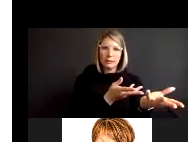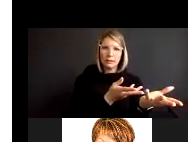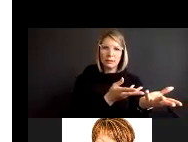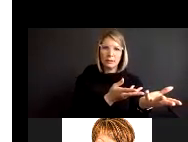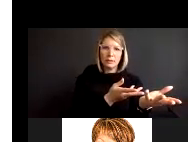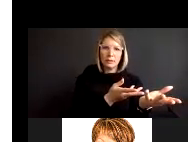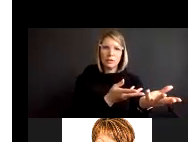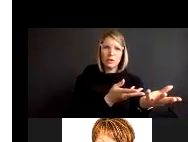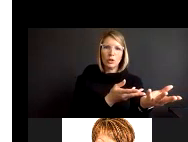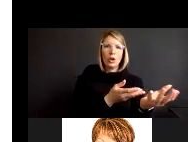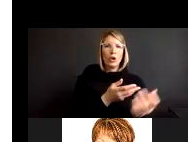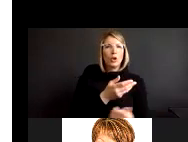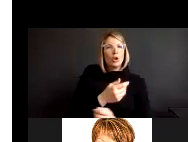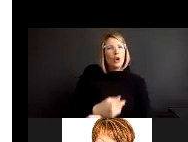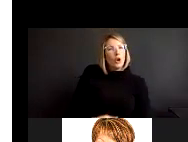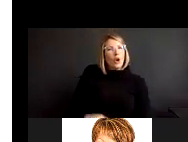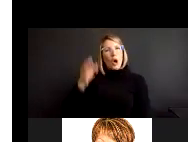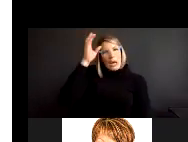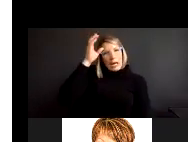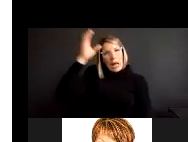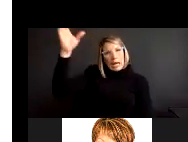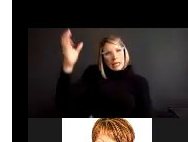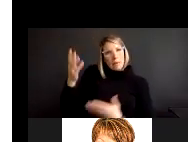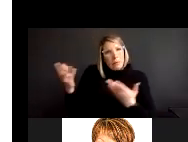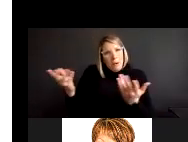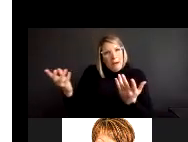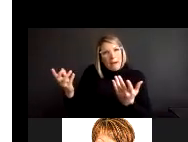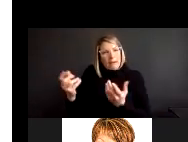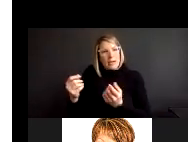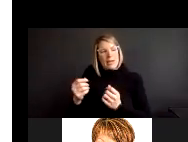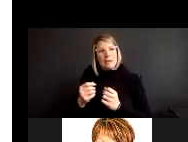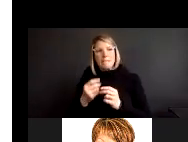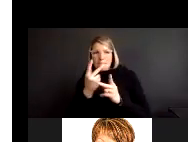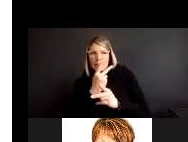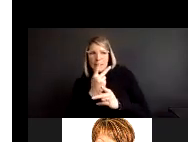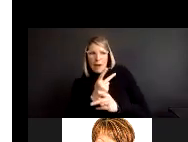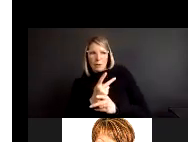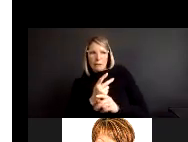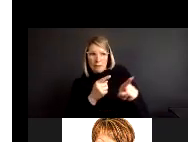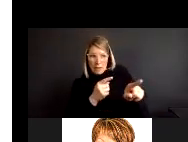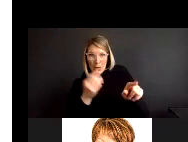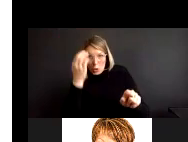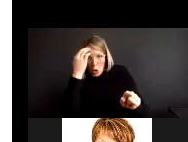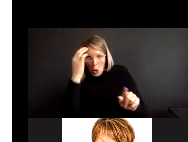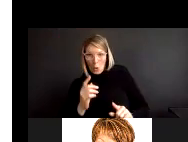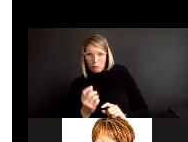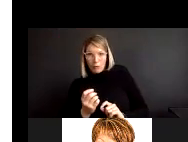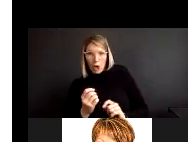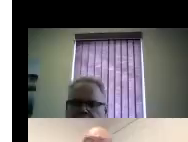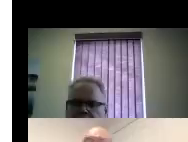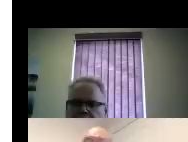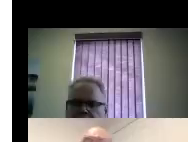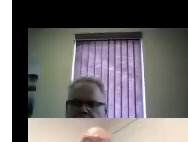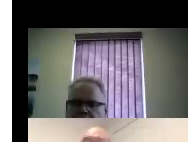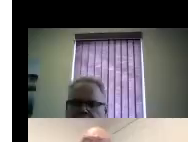finding that balance and recognizing that capacity is really deeply interconnected with the rights of all individuals to